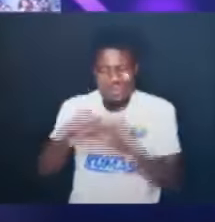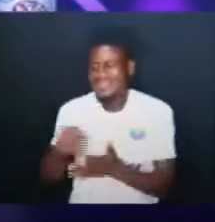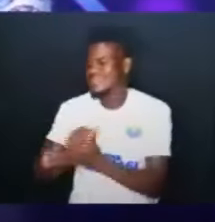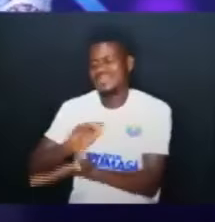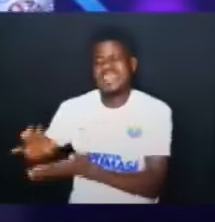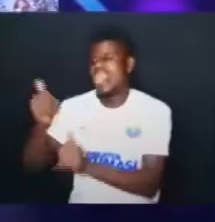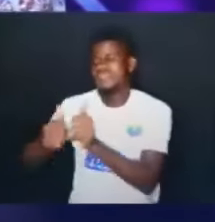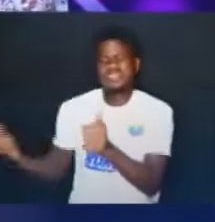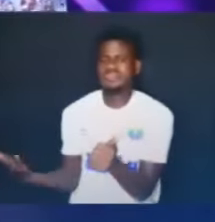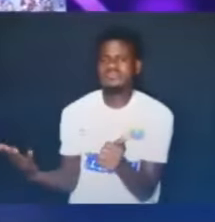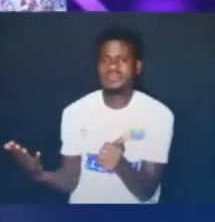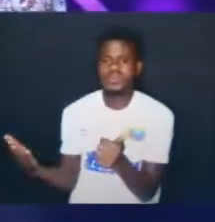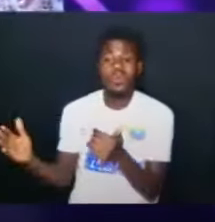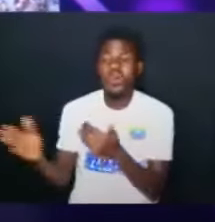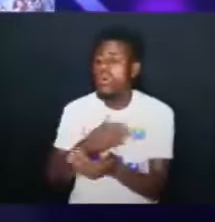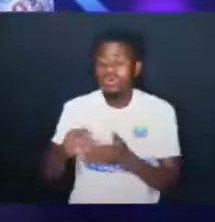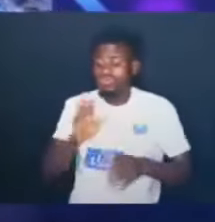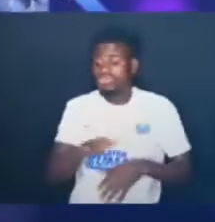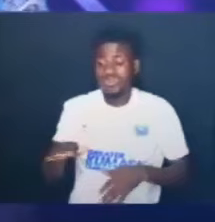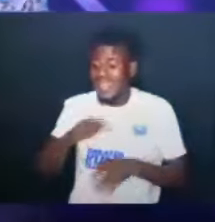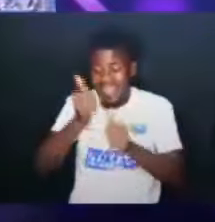donkeys. Now we